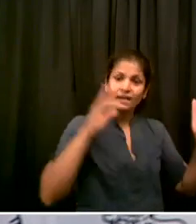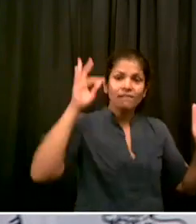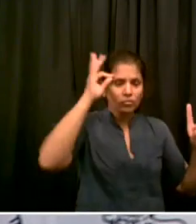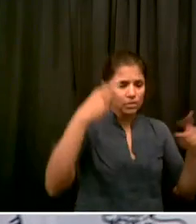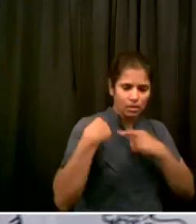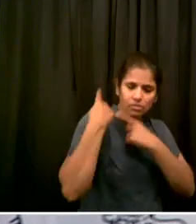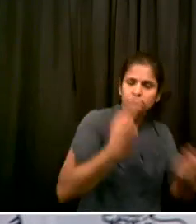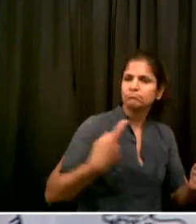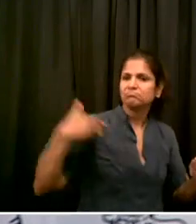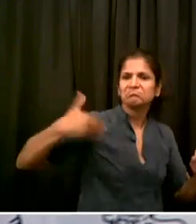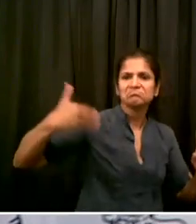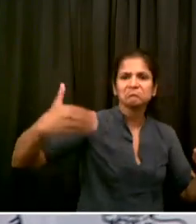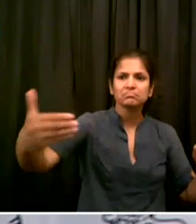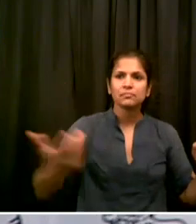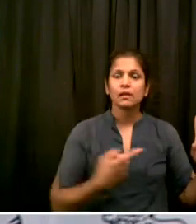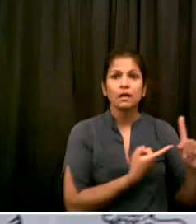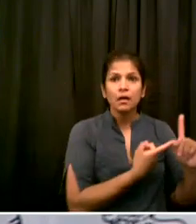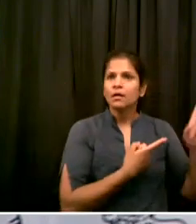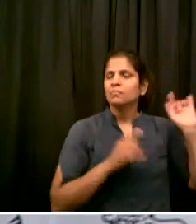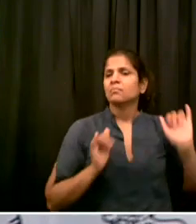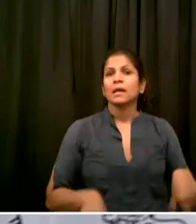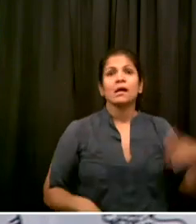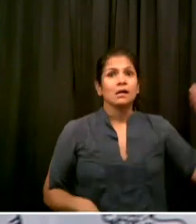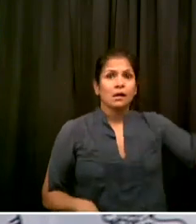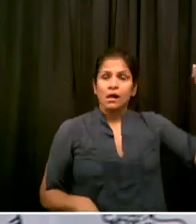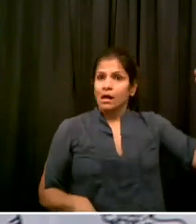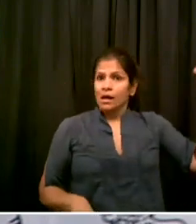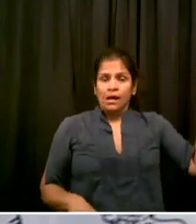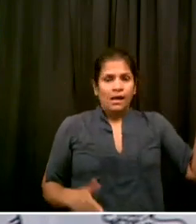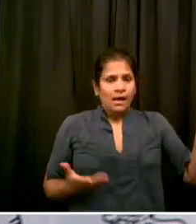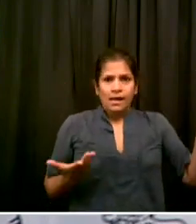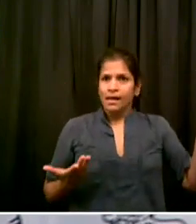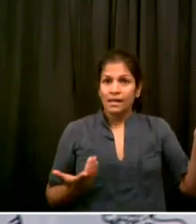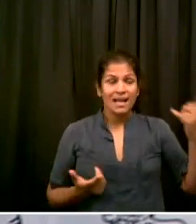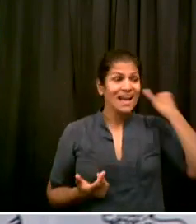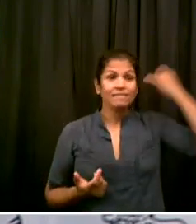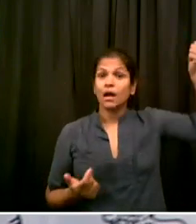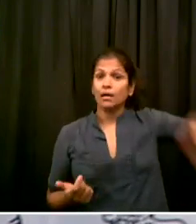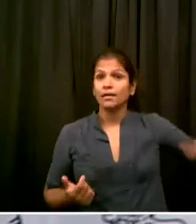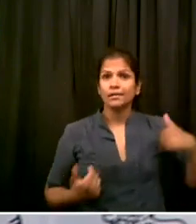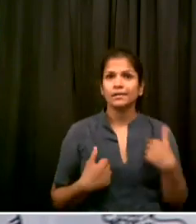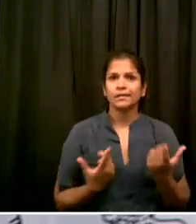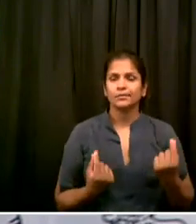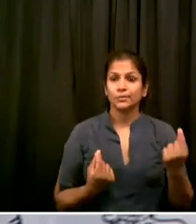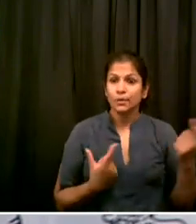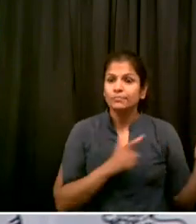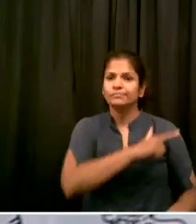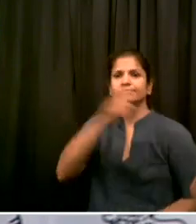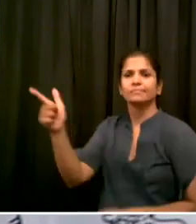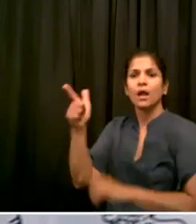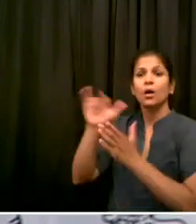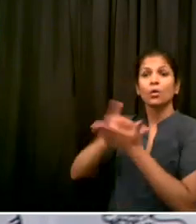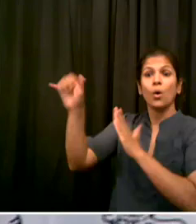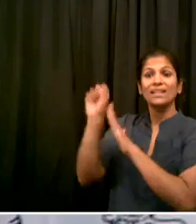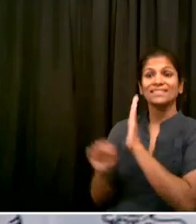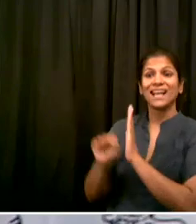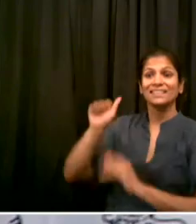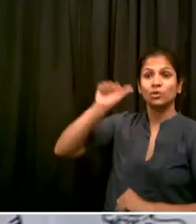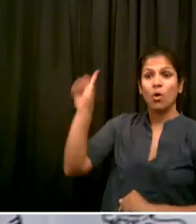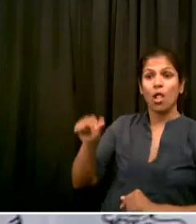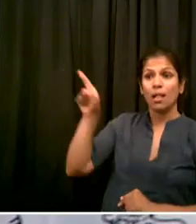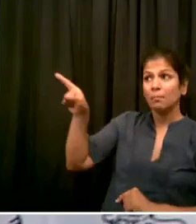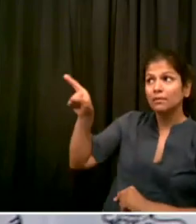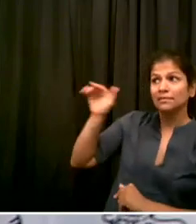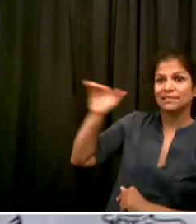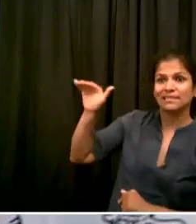to every New Yorker who wants to stop those layoffs, let your state senator know. Let your state assembly member know. They have to pass